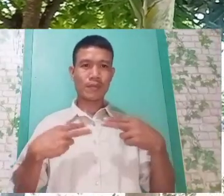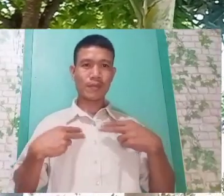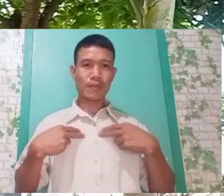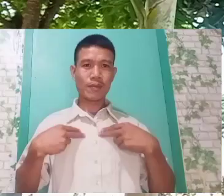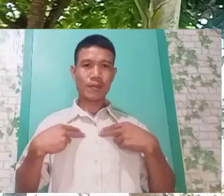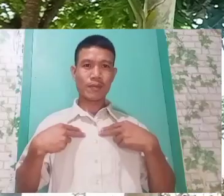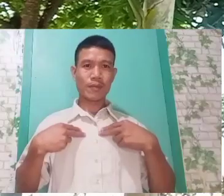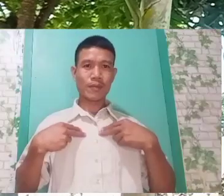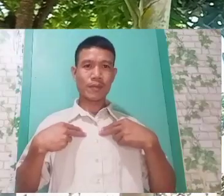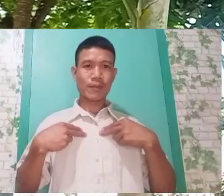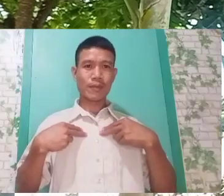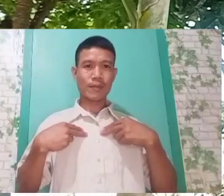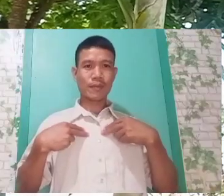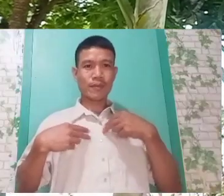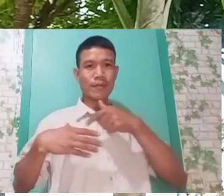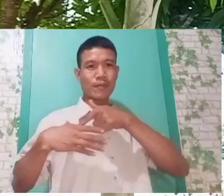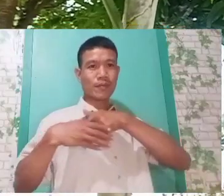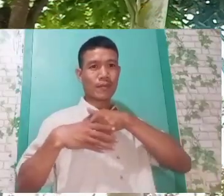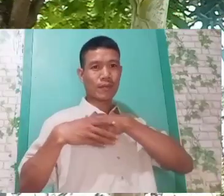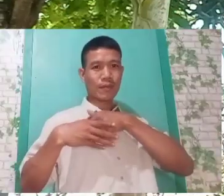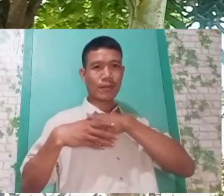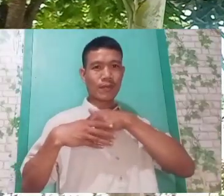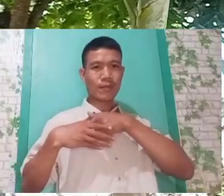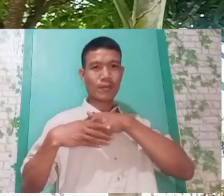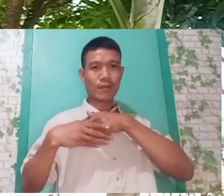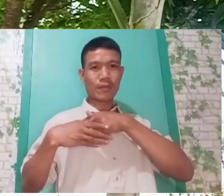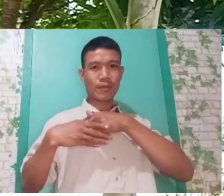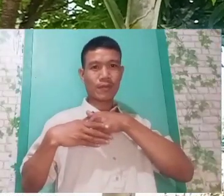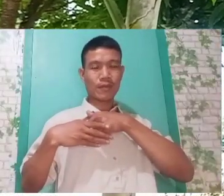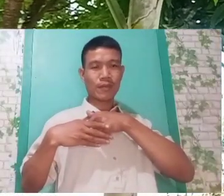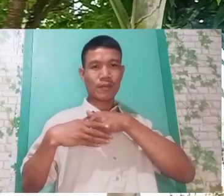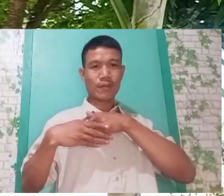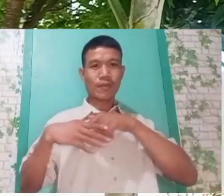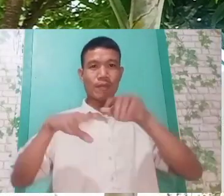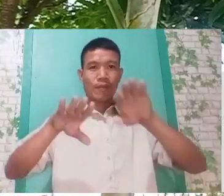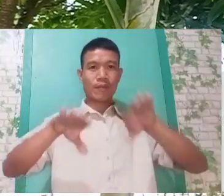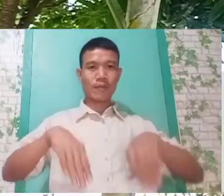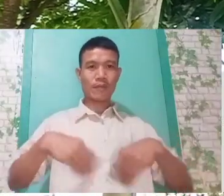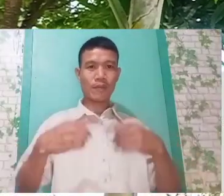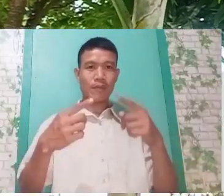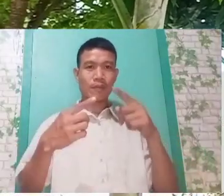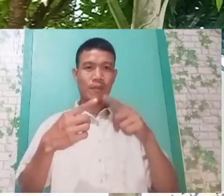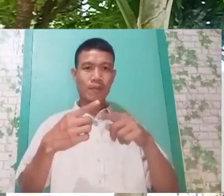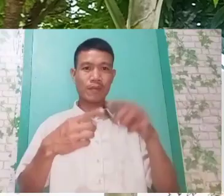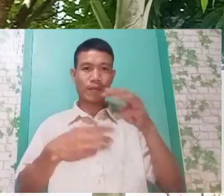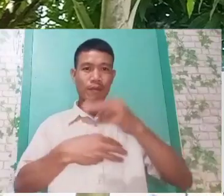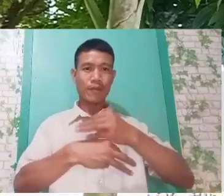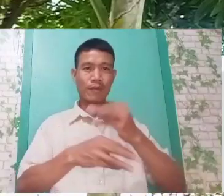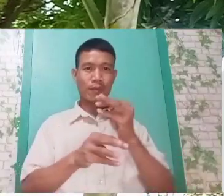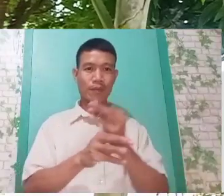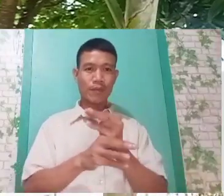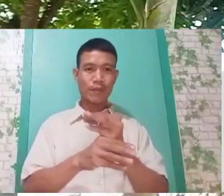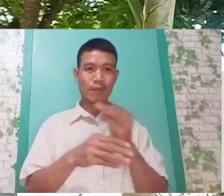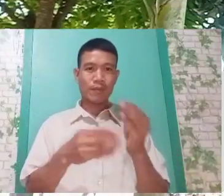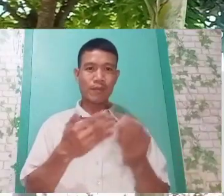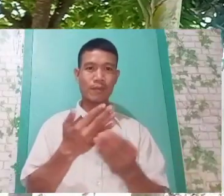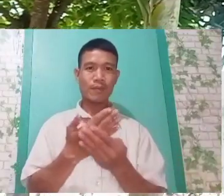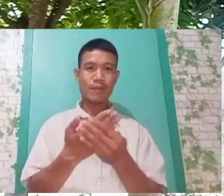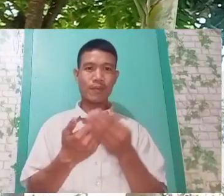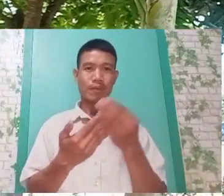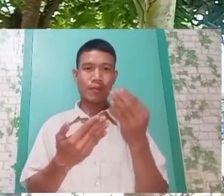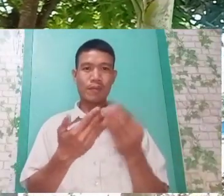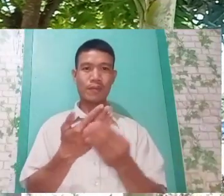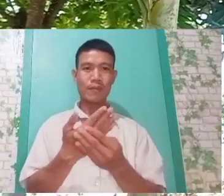and so that you can gain some techniques and